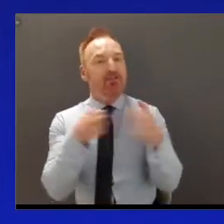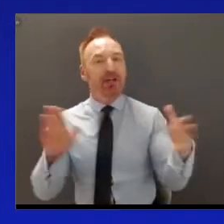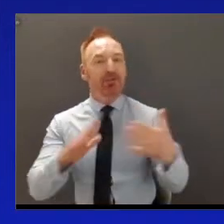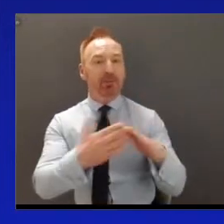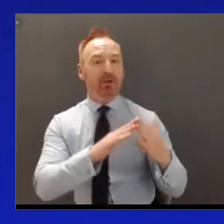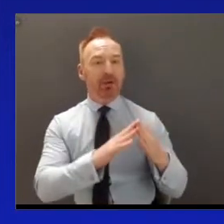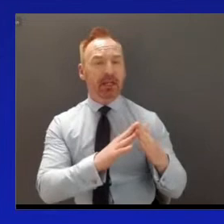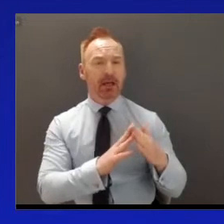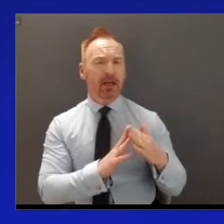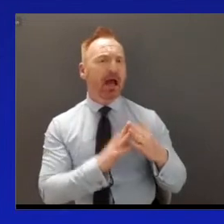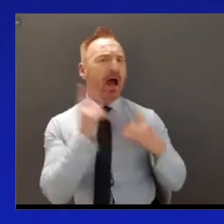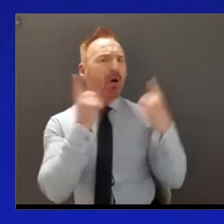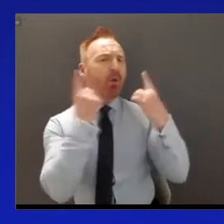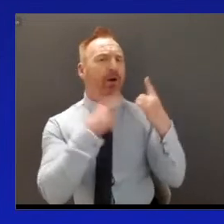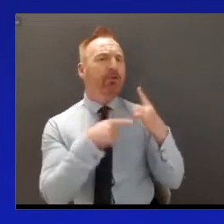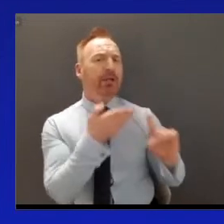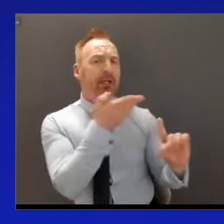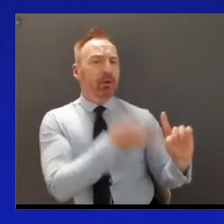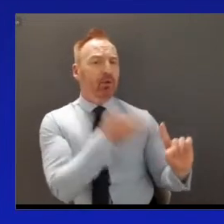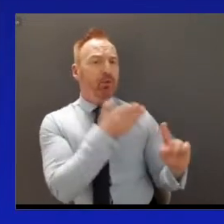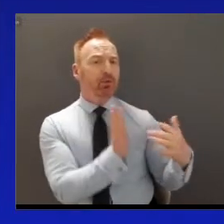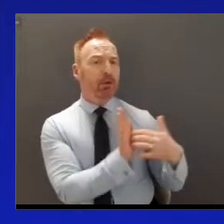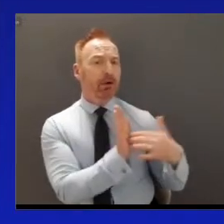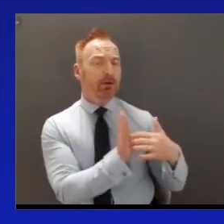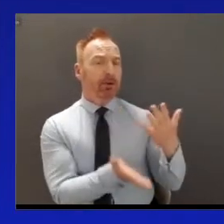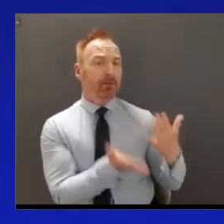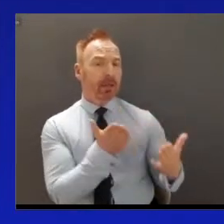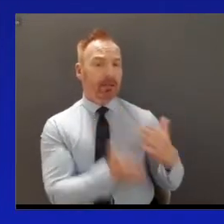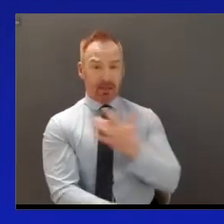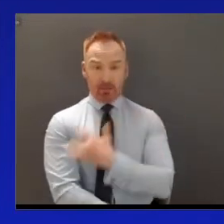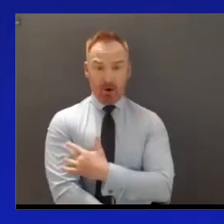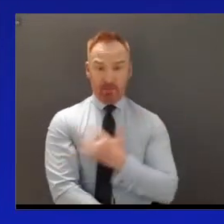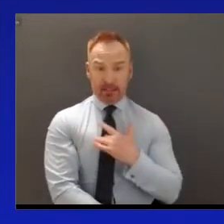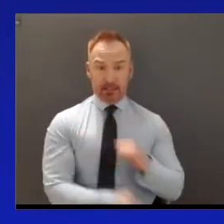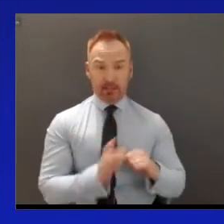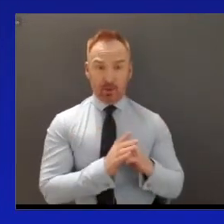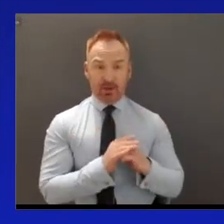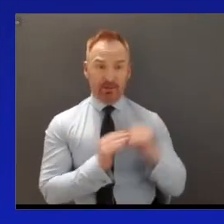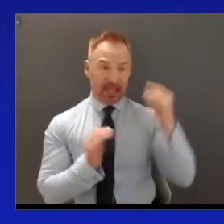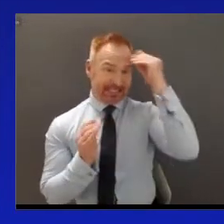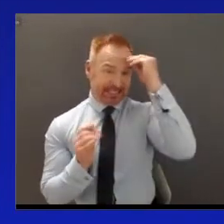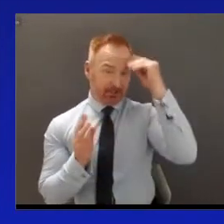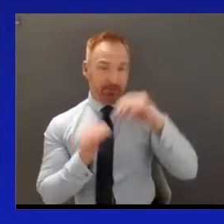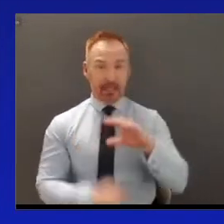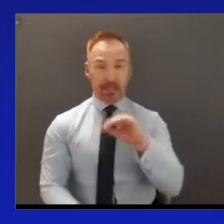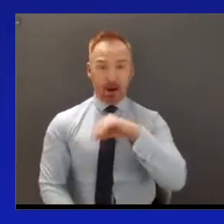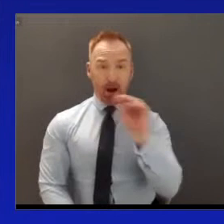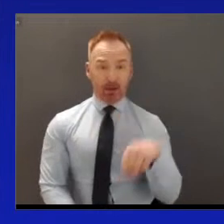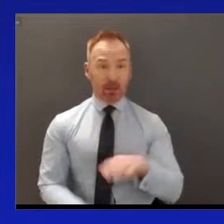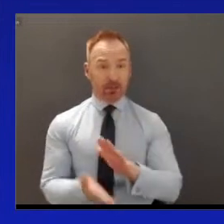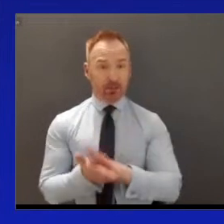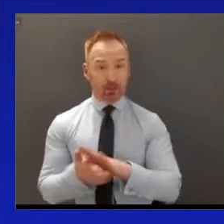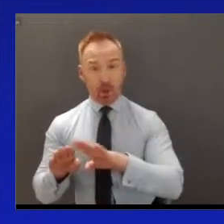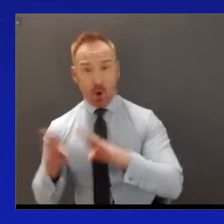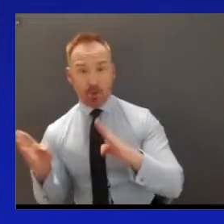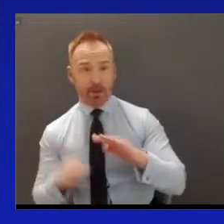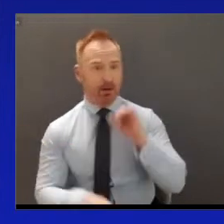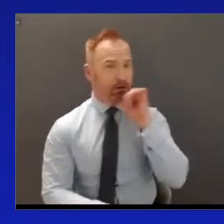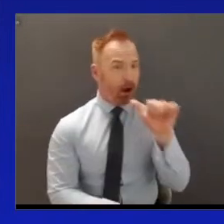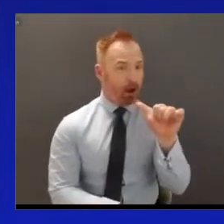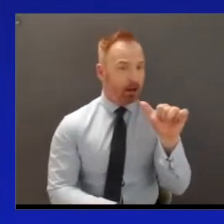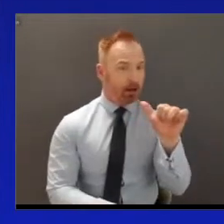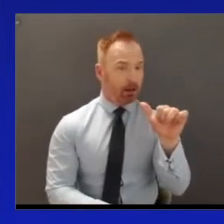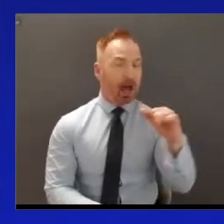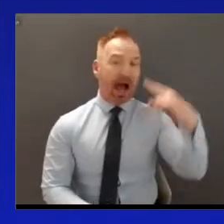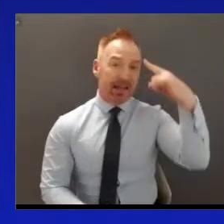be another consideration by the province as to when Ottawa schools may or may not reopen. I think that would give a lot of